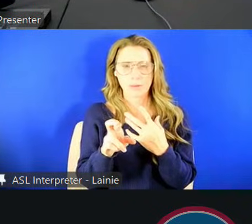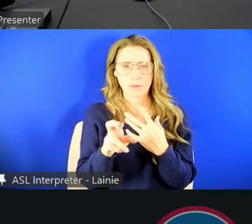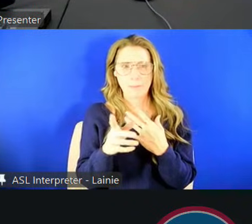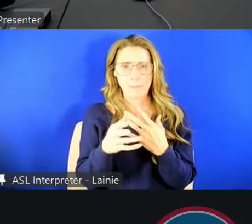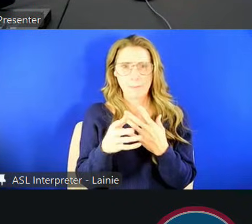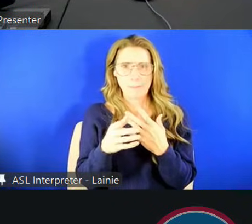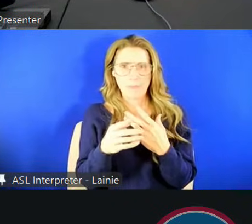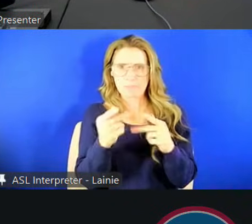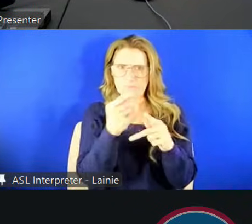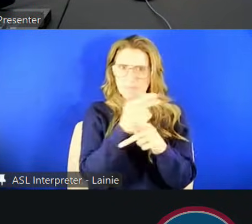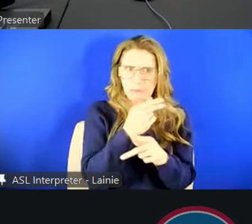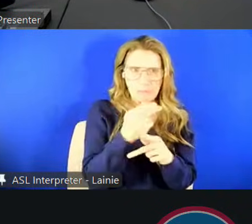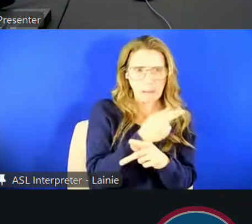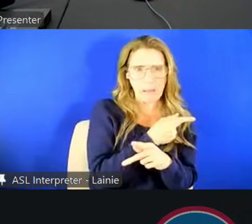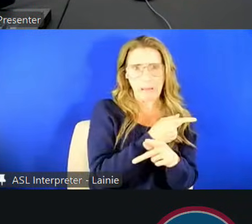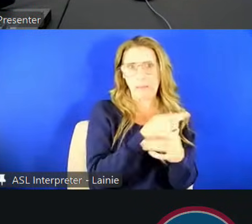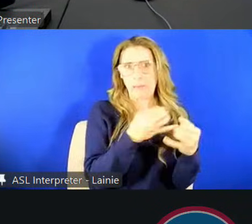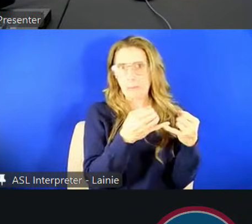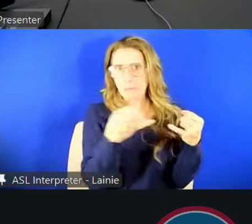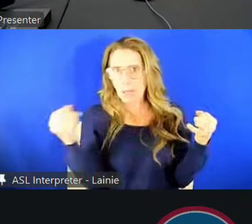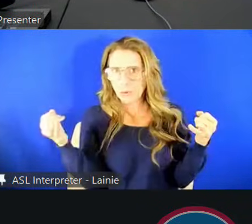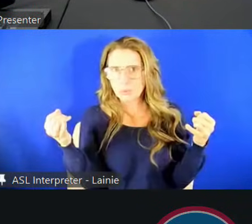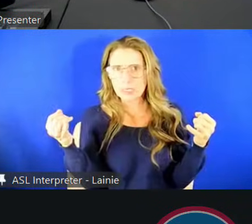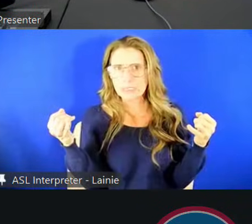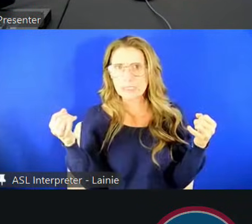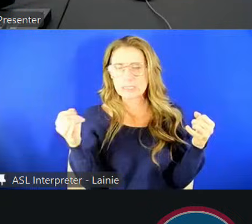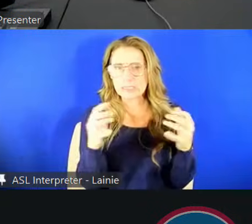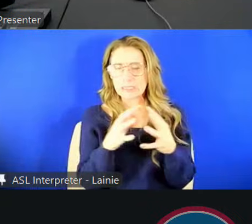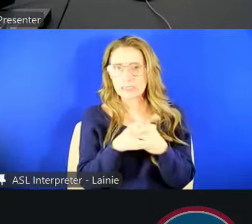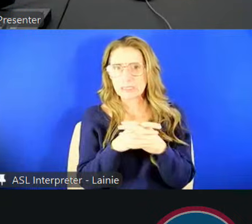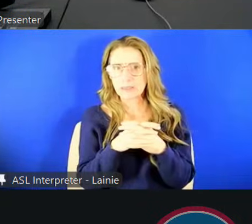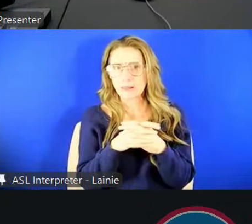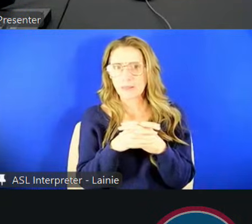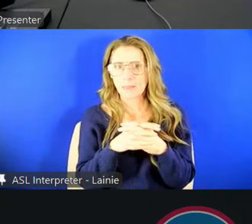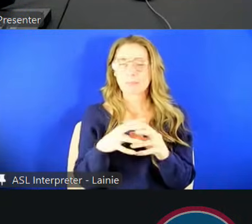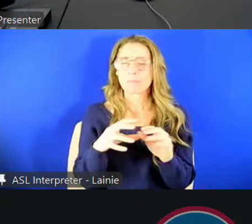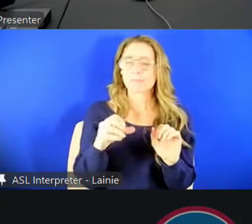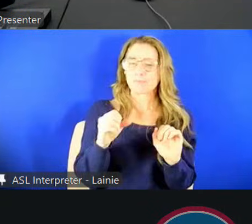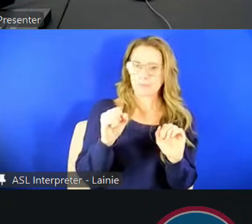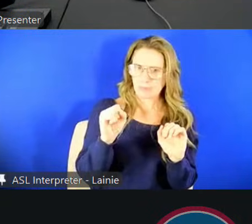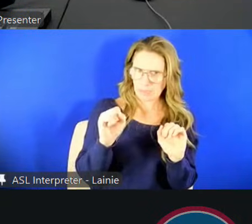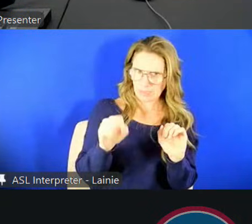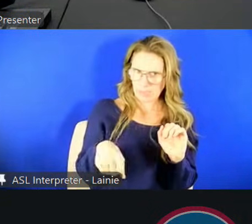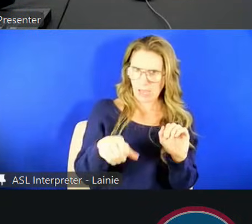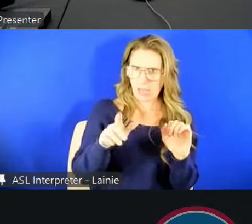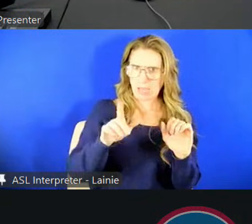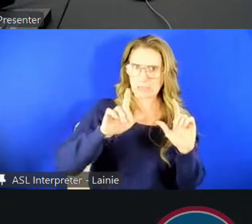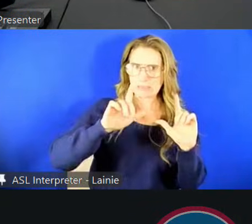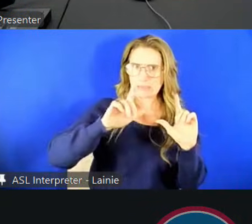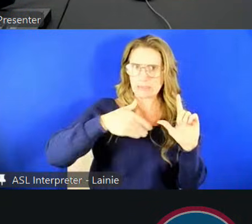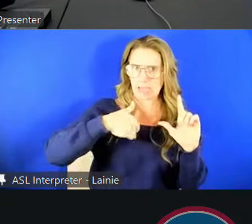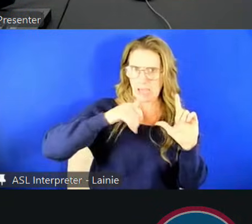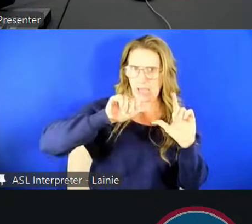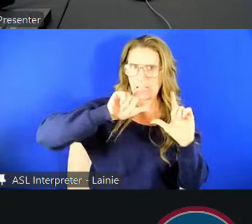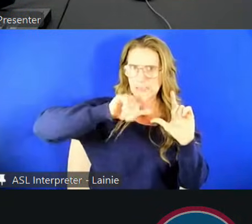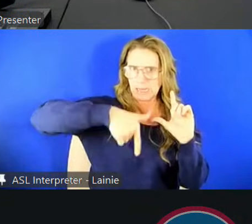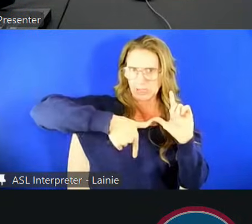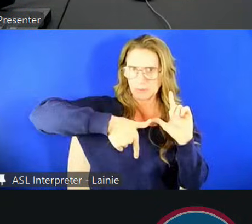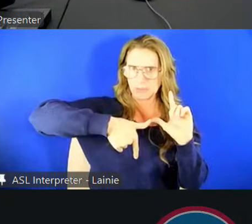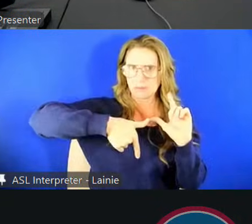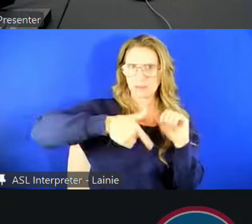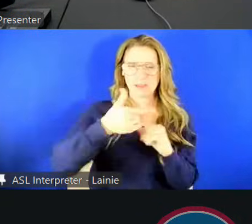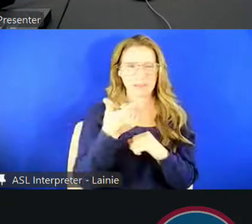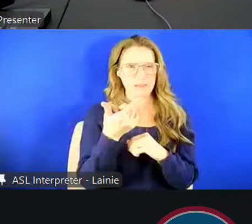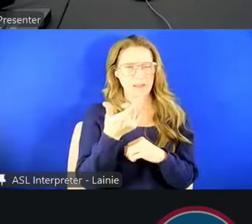are the boundaries, et cetera? Yes, there is an expiration date. Does anybody? It was 2 years from the first